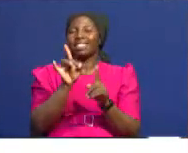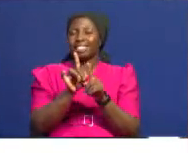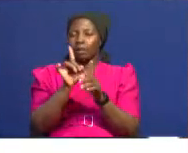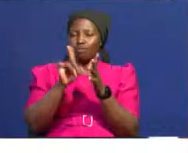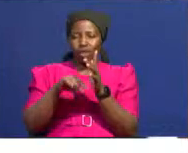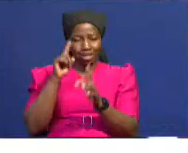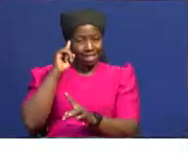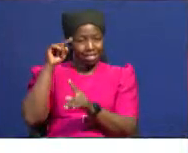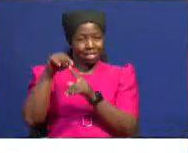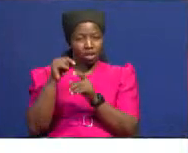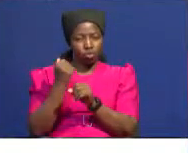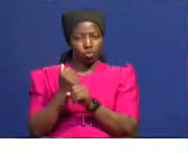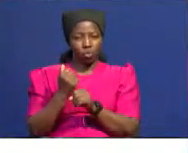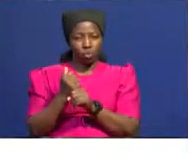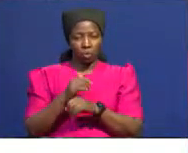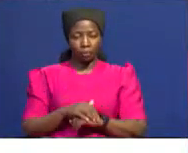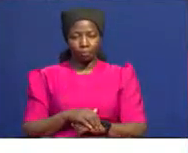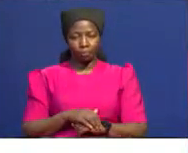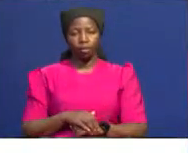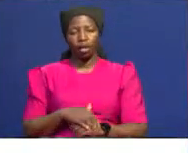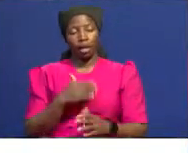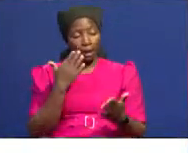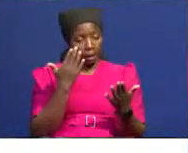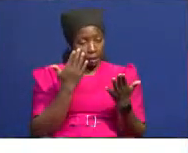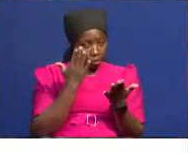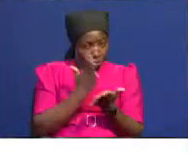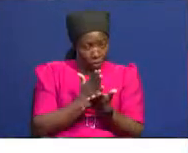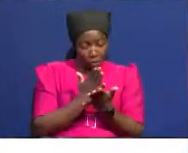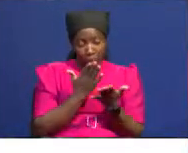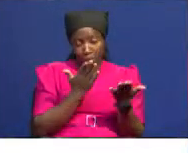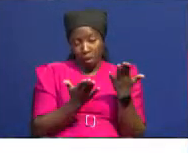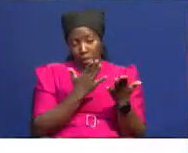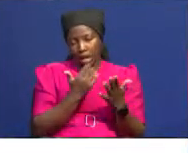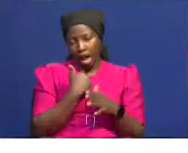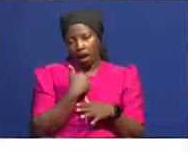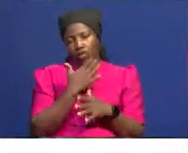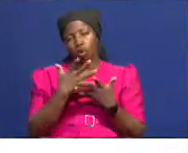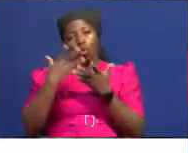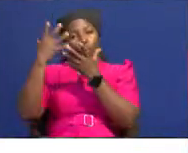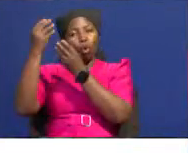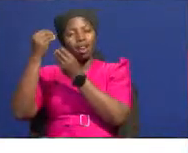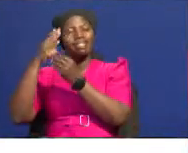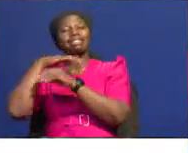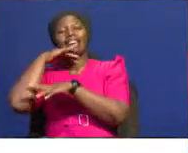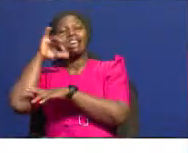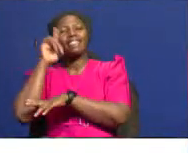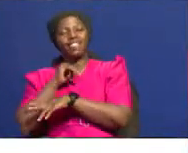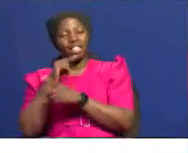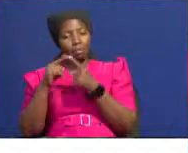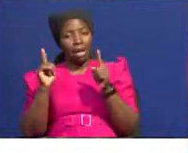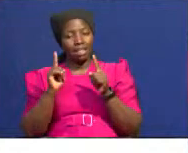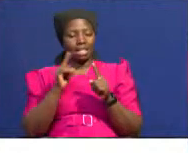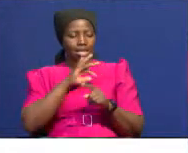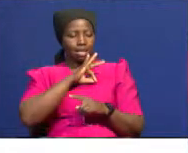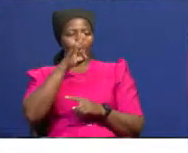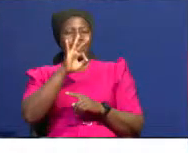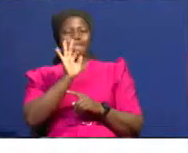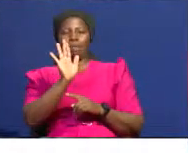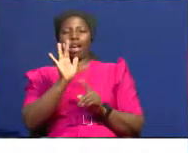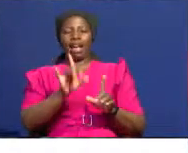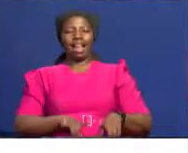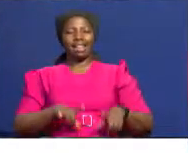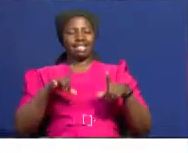he intended to do. Though he may be gone, his spirit lives in the hearts of all